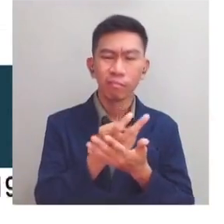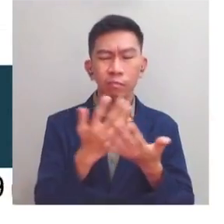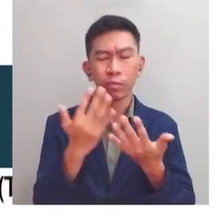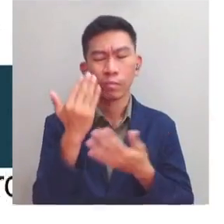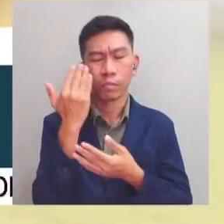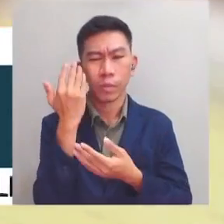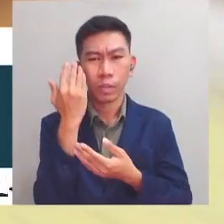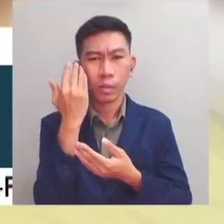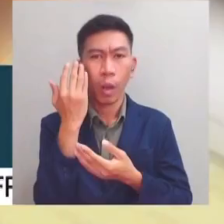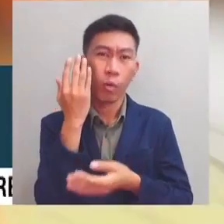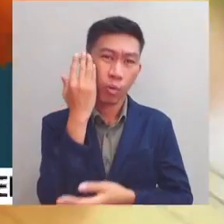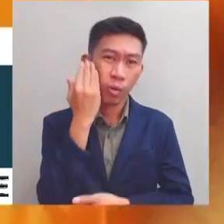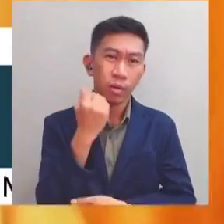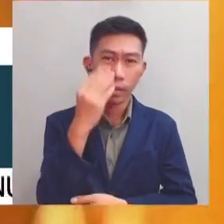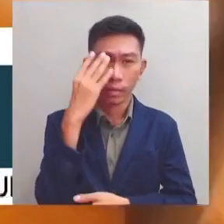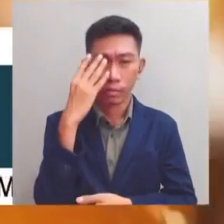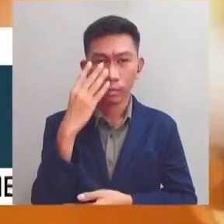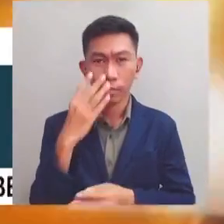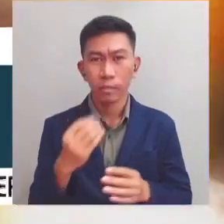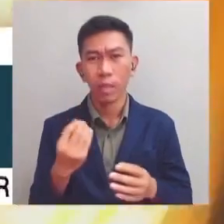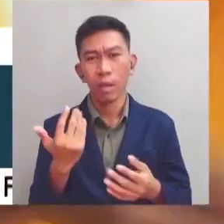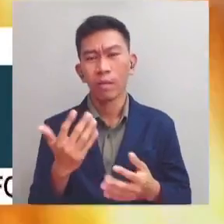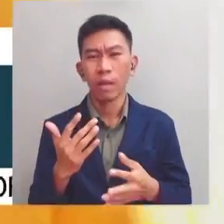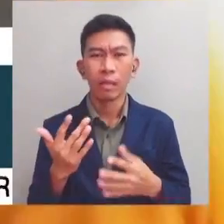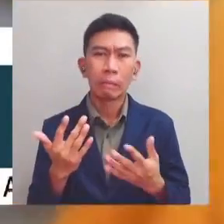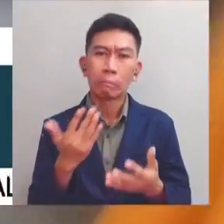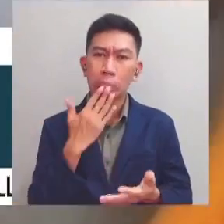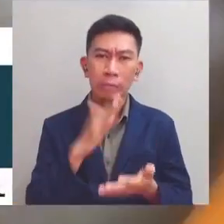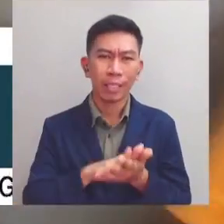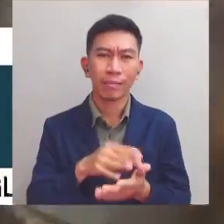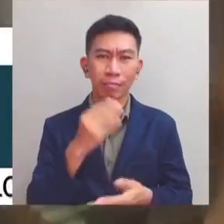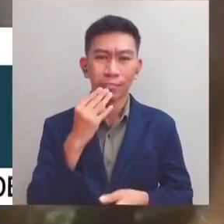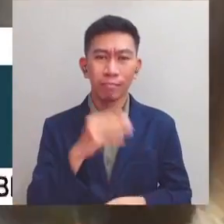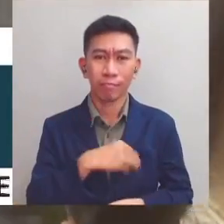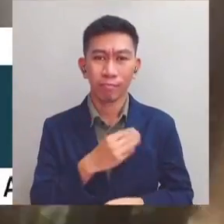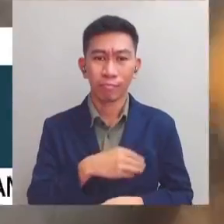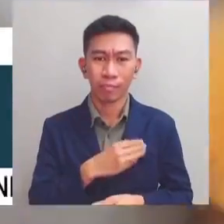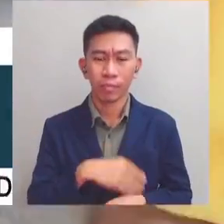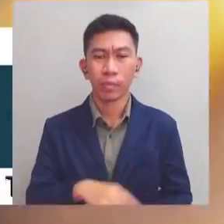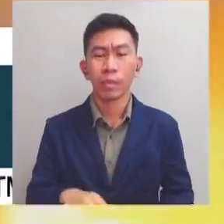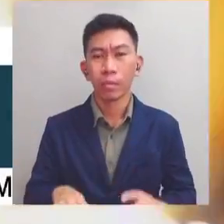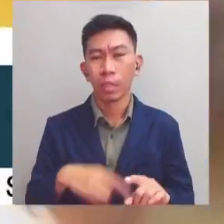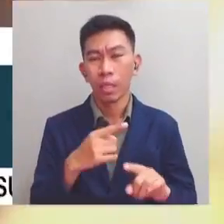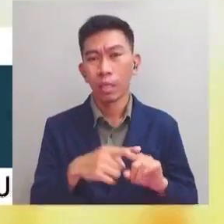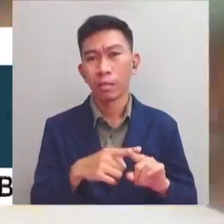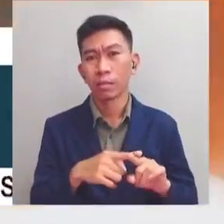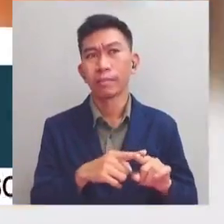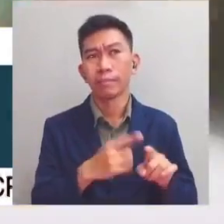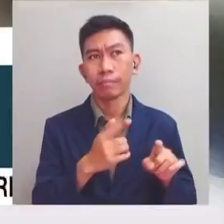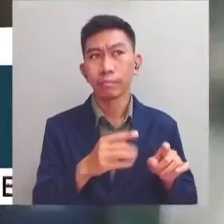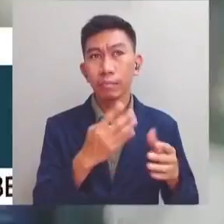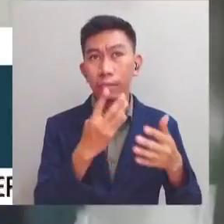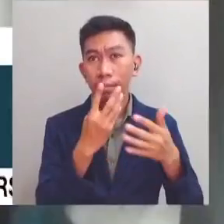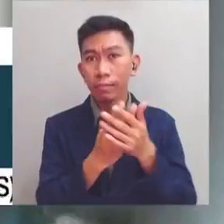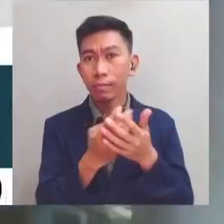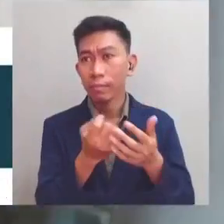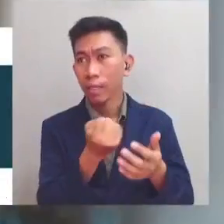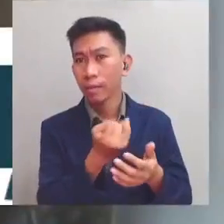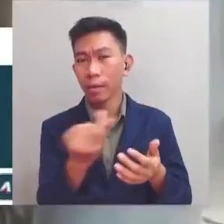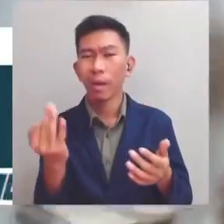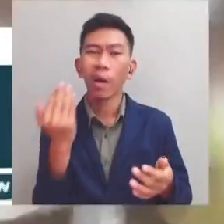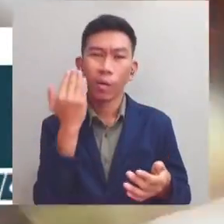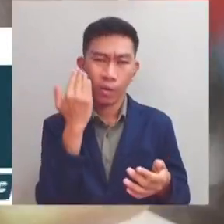your good mood. Bukod sa structural problem natin na kulang tayo ng kulungan, we also have